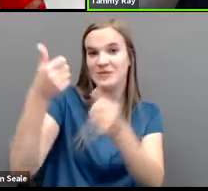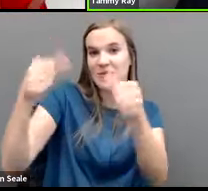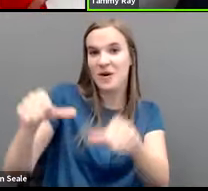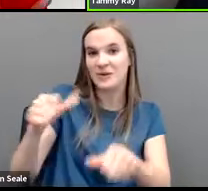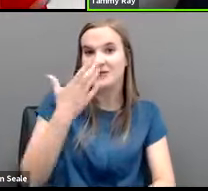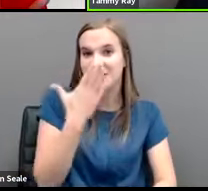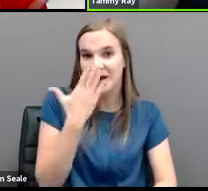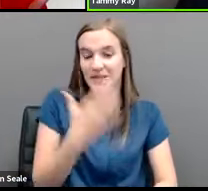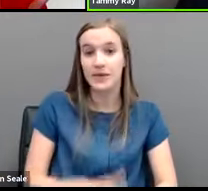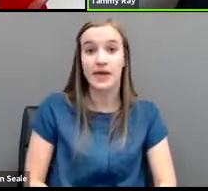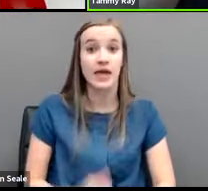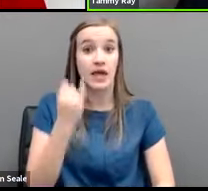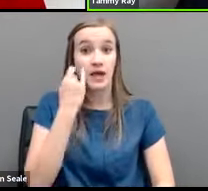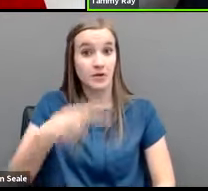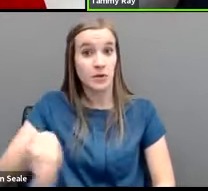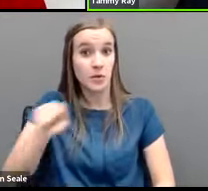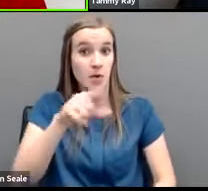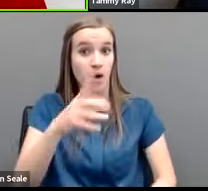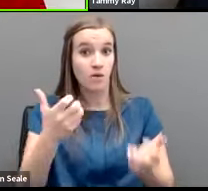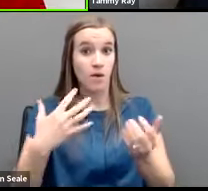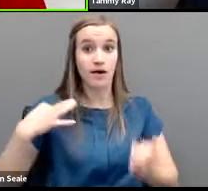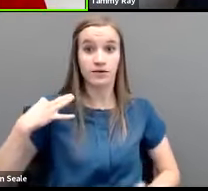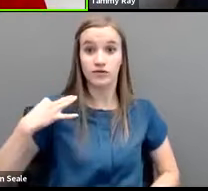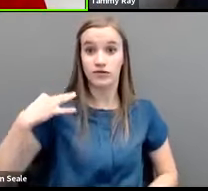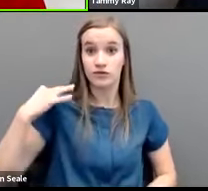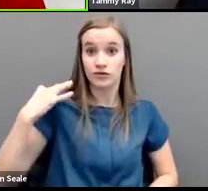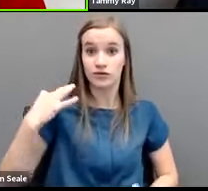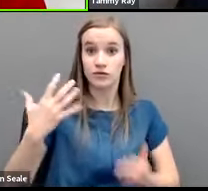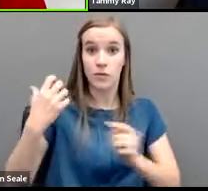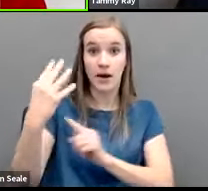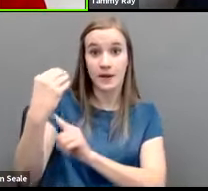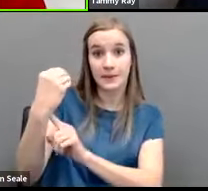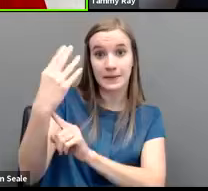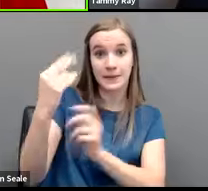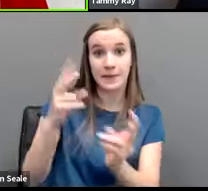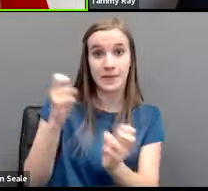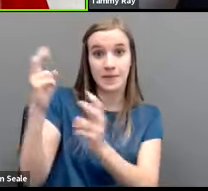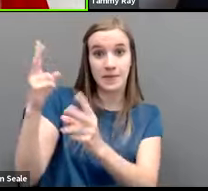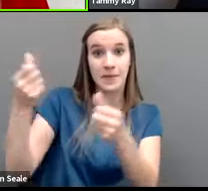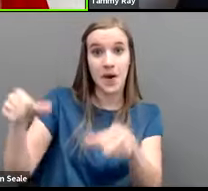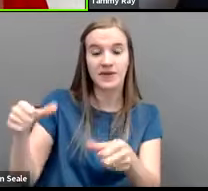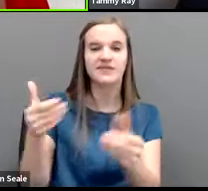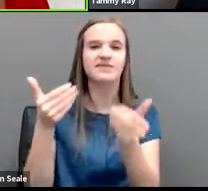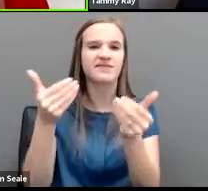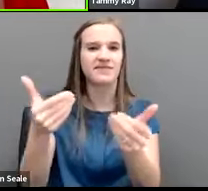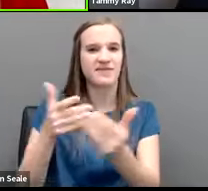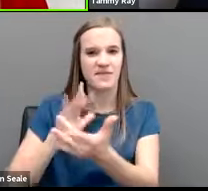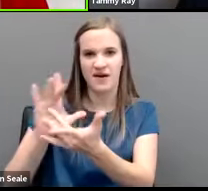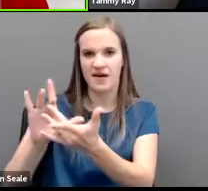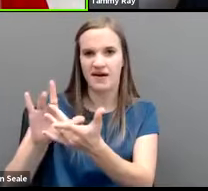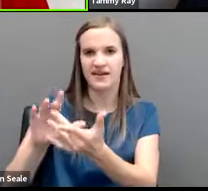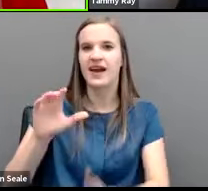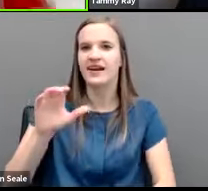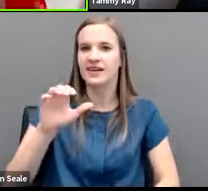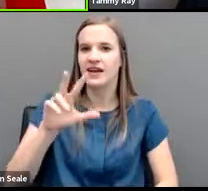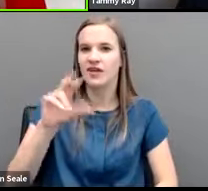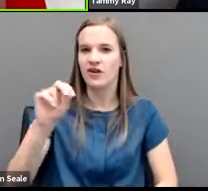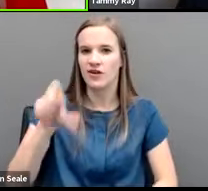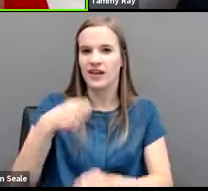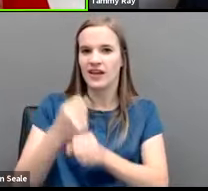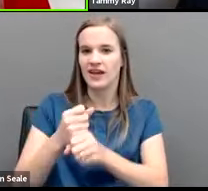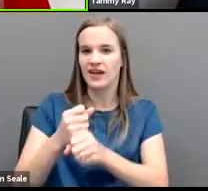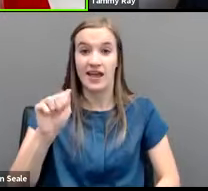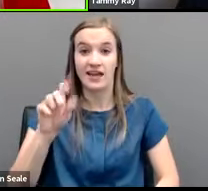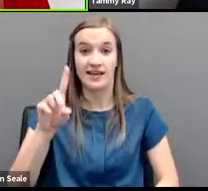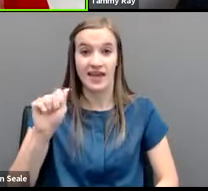in that part of the campaign as well, we encourage you to reach out to the 30-year ADA